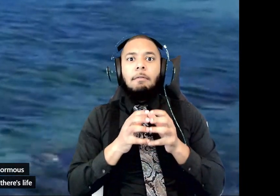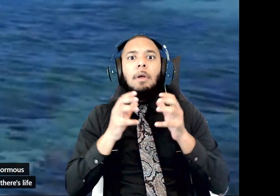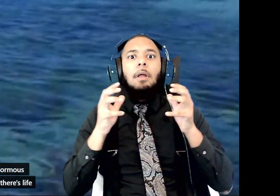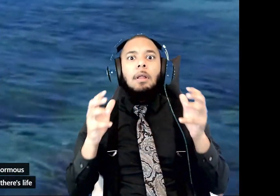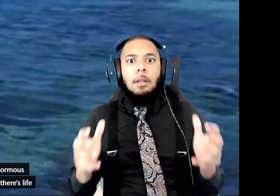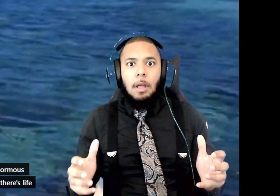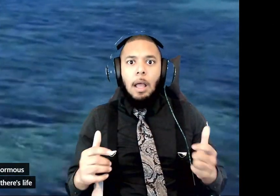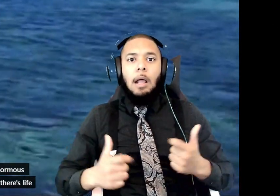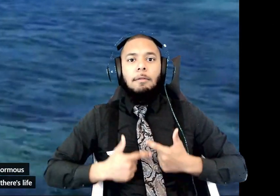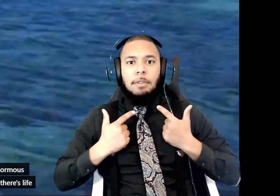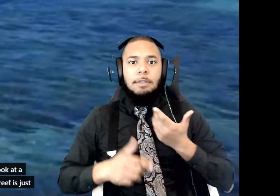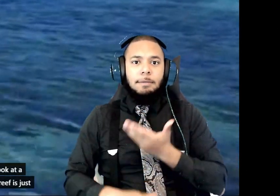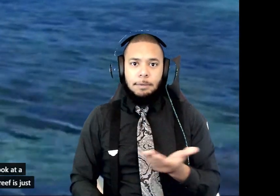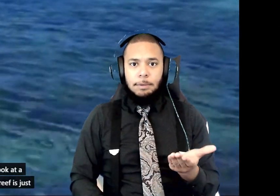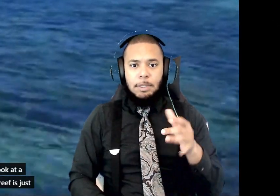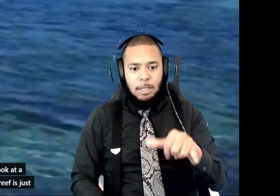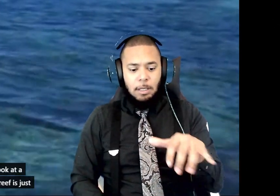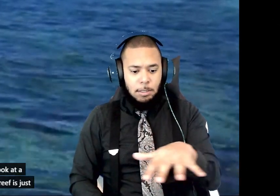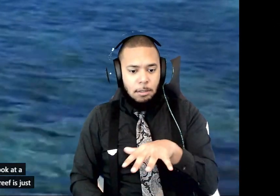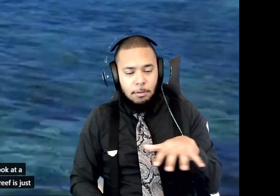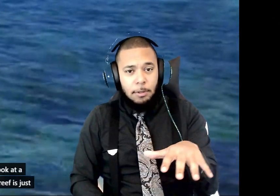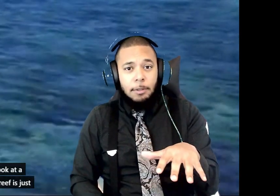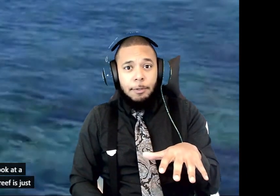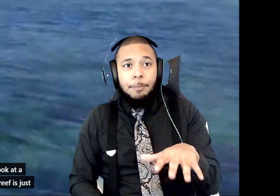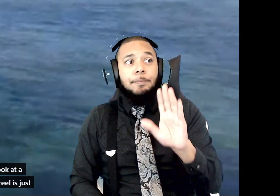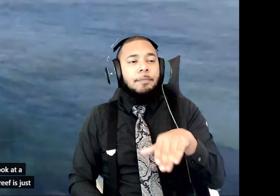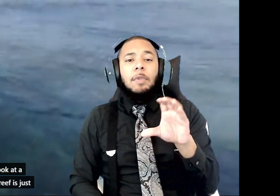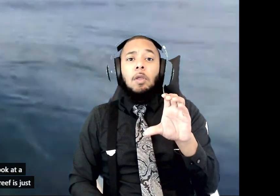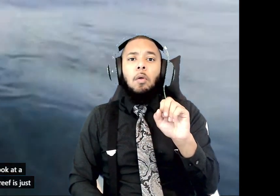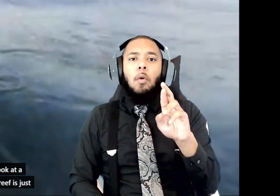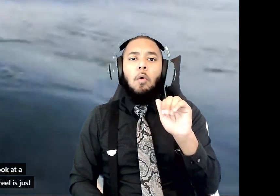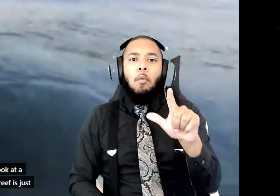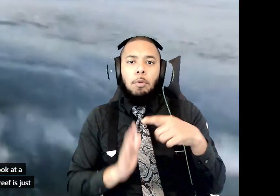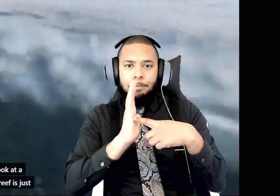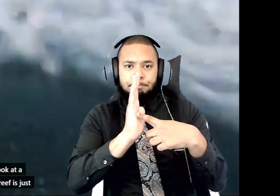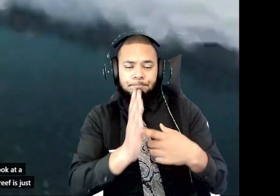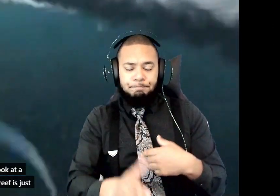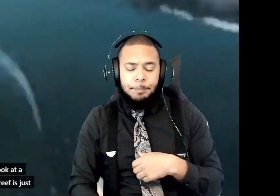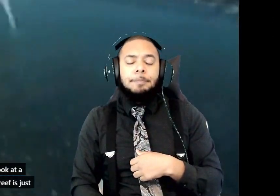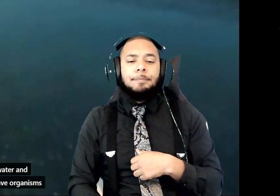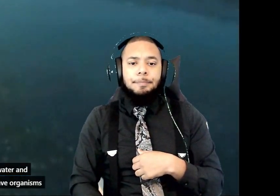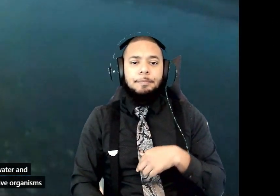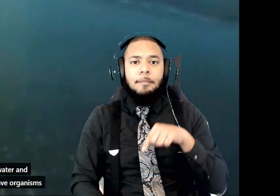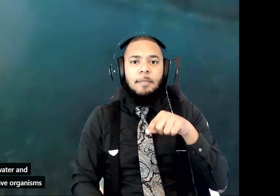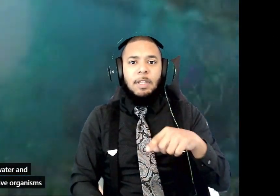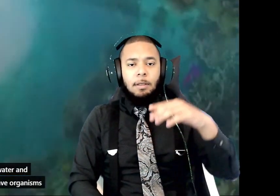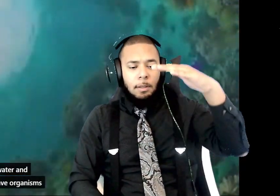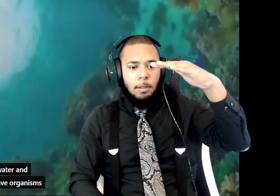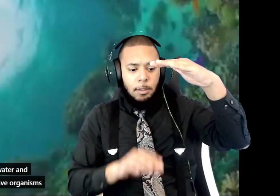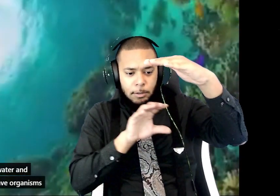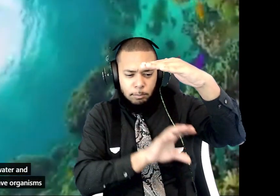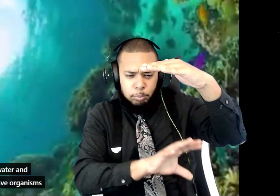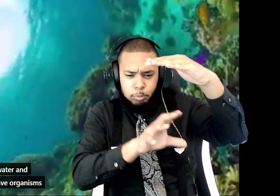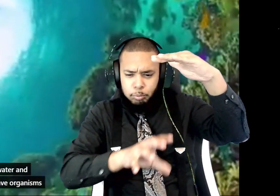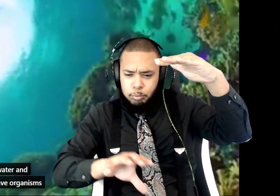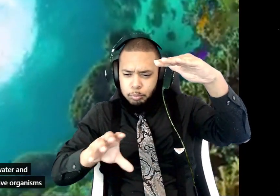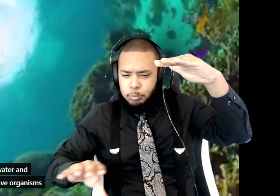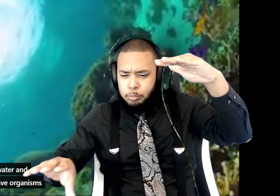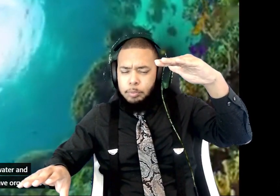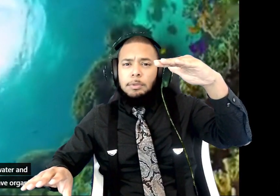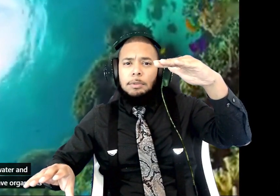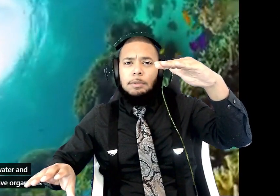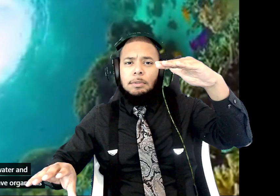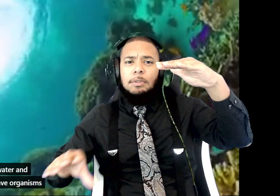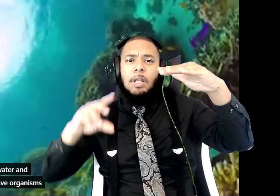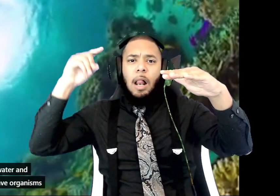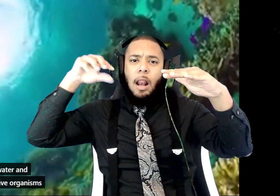abundance of life. There's life everywhere. Like if we look at a coral reef, right? The coral reef is just below the surface of the water, and the